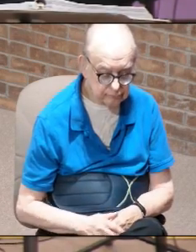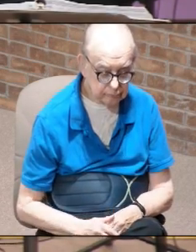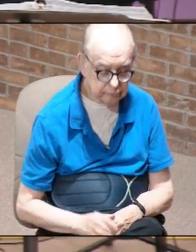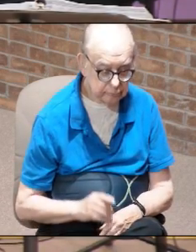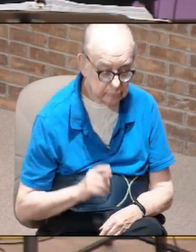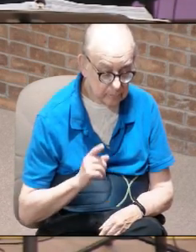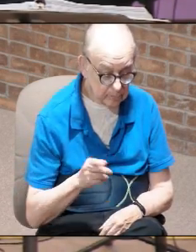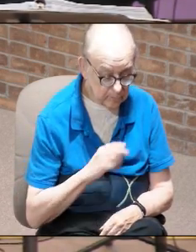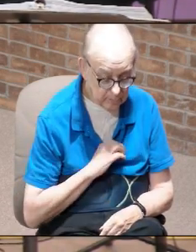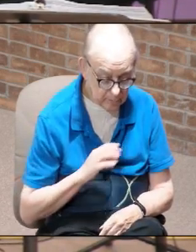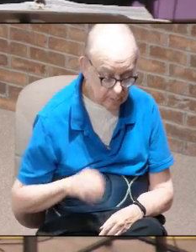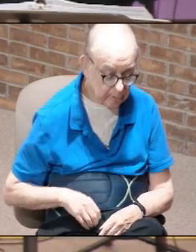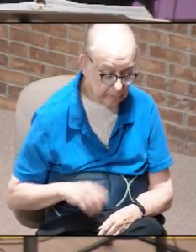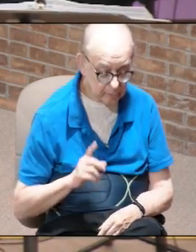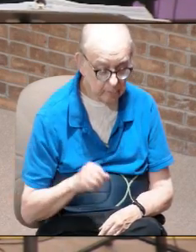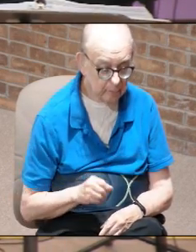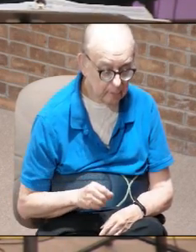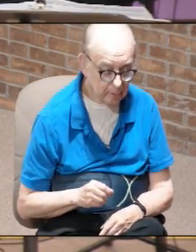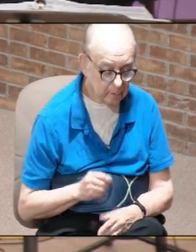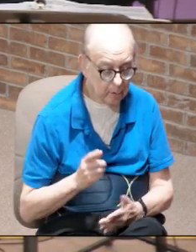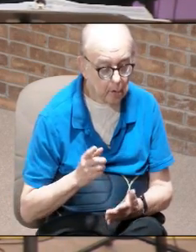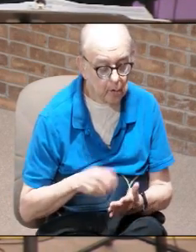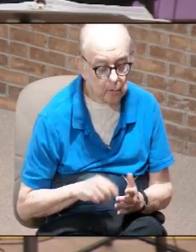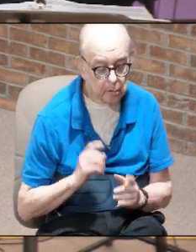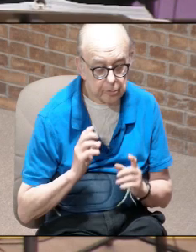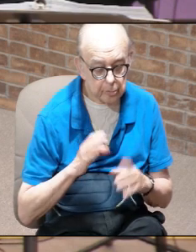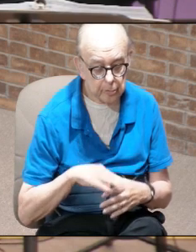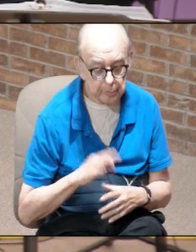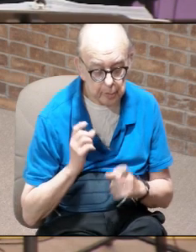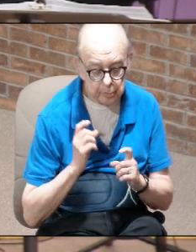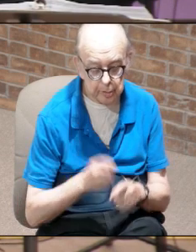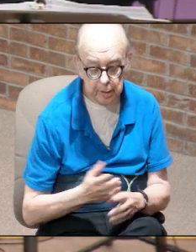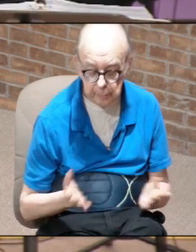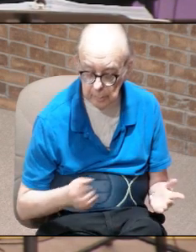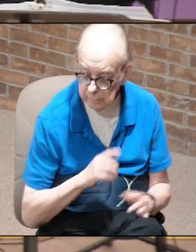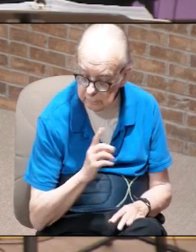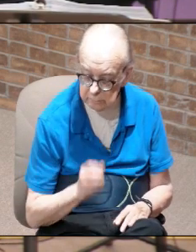are you a Christian? Yeah. Well, what's your spiritual gift?